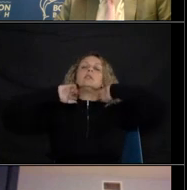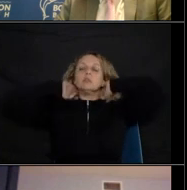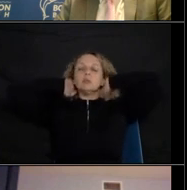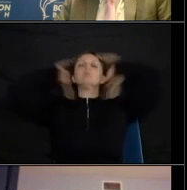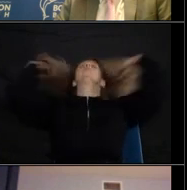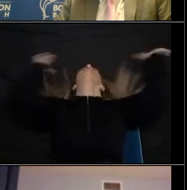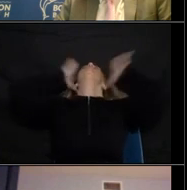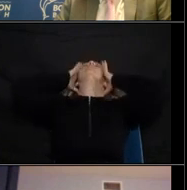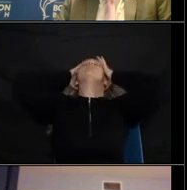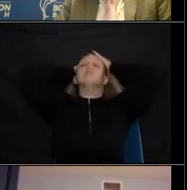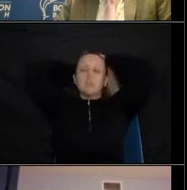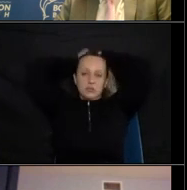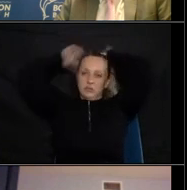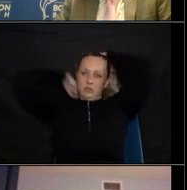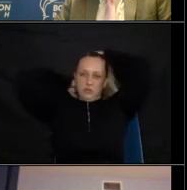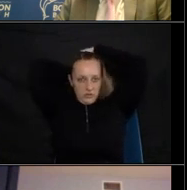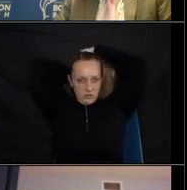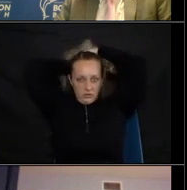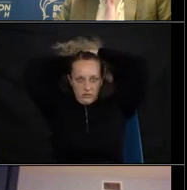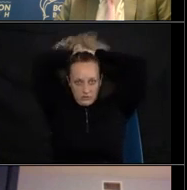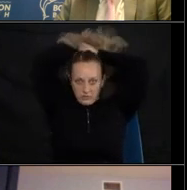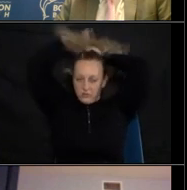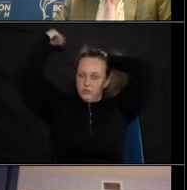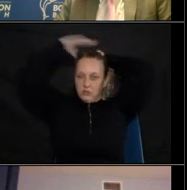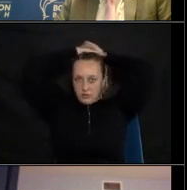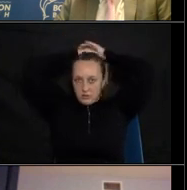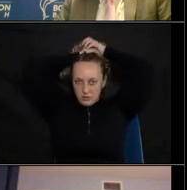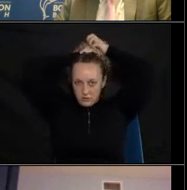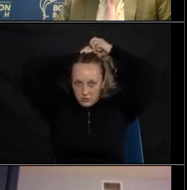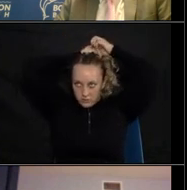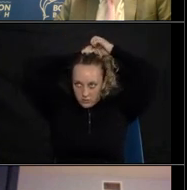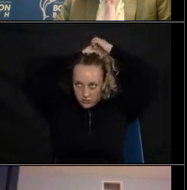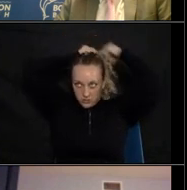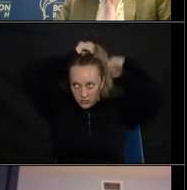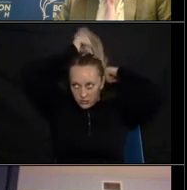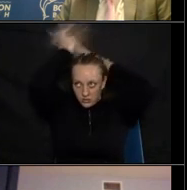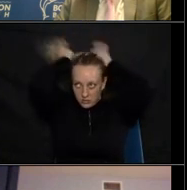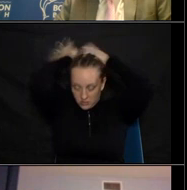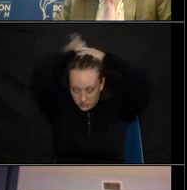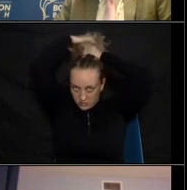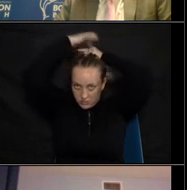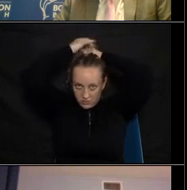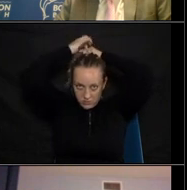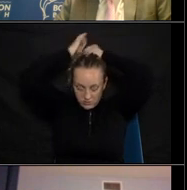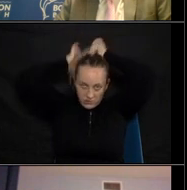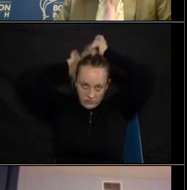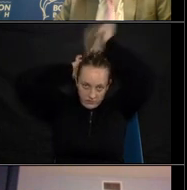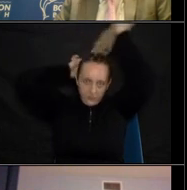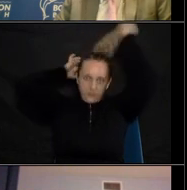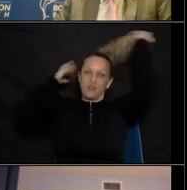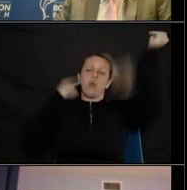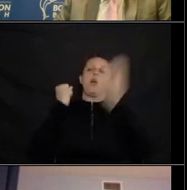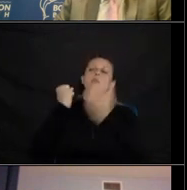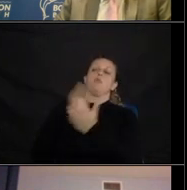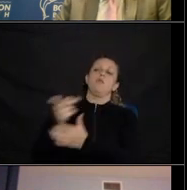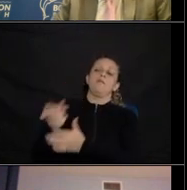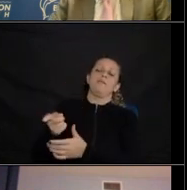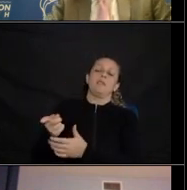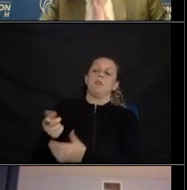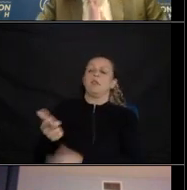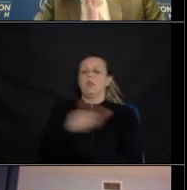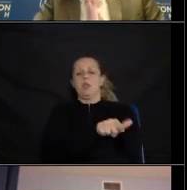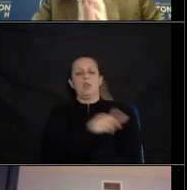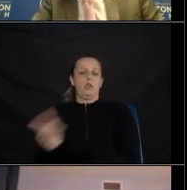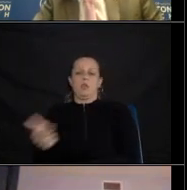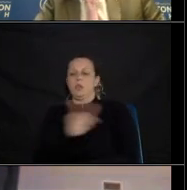approval of the city attorney, then I would be willing to make a motion to approve their offer and to not continue this back and forth